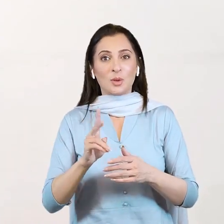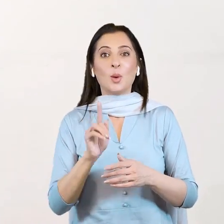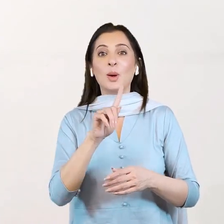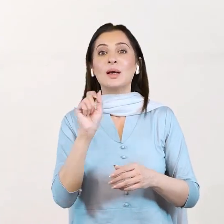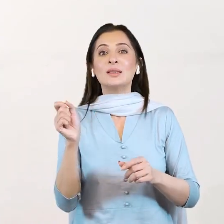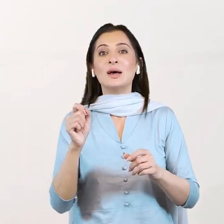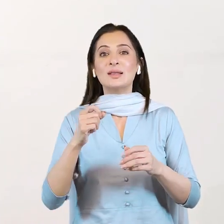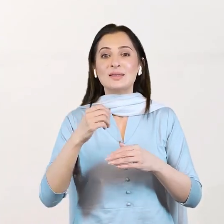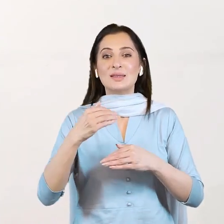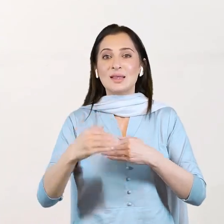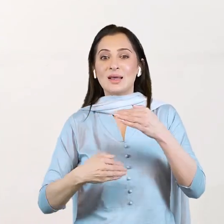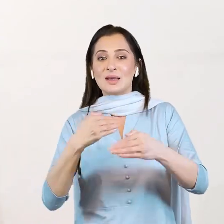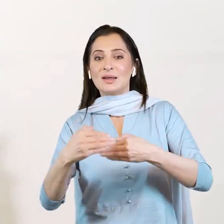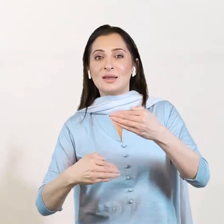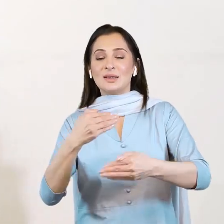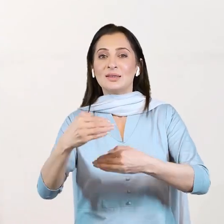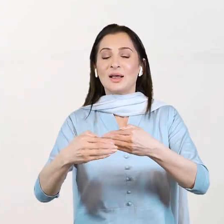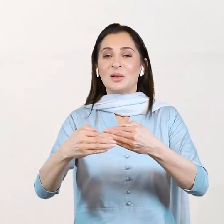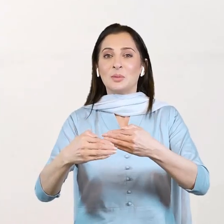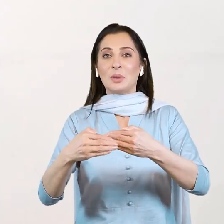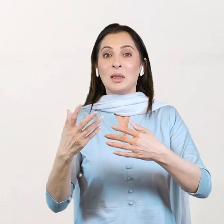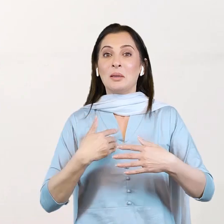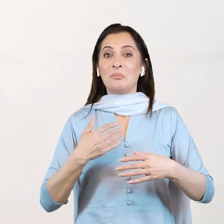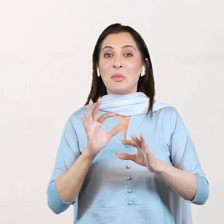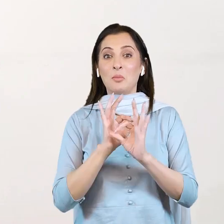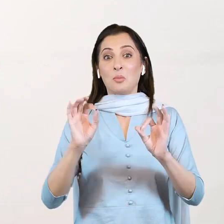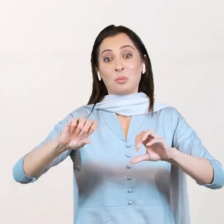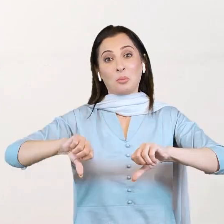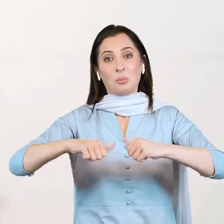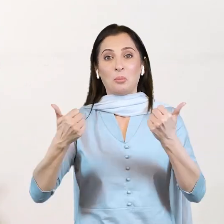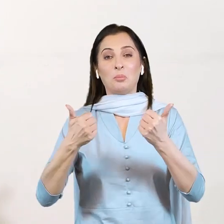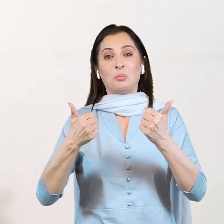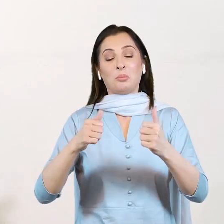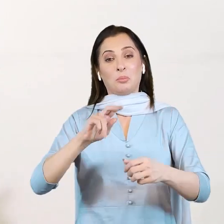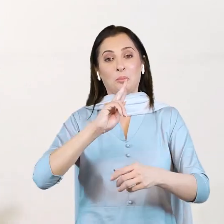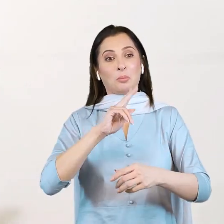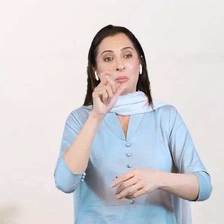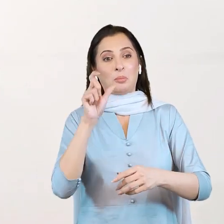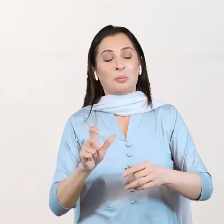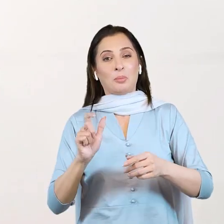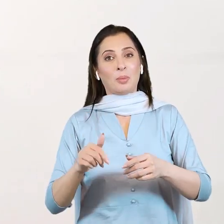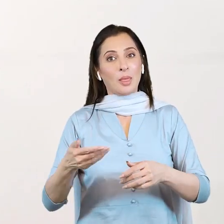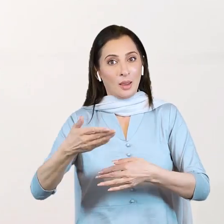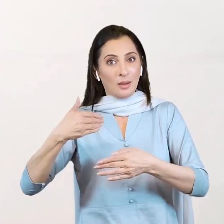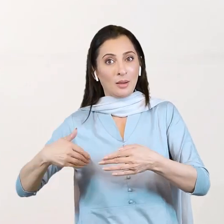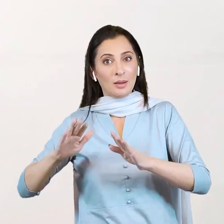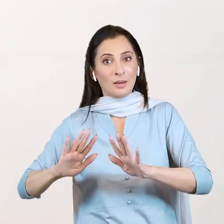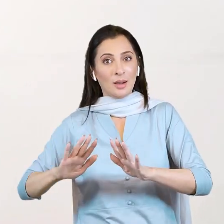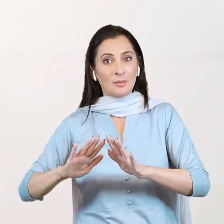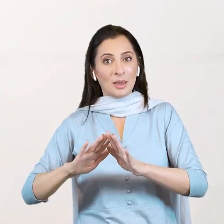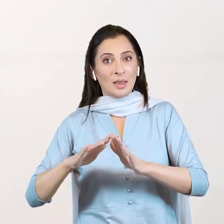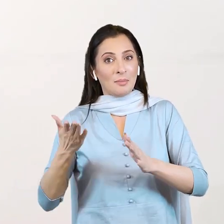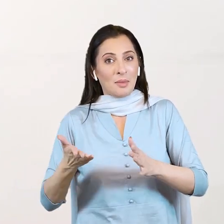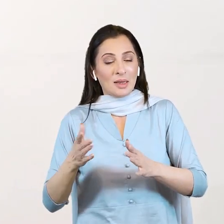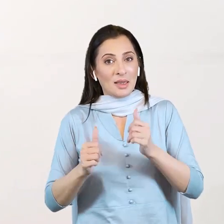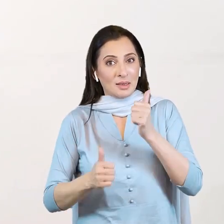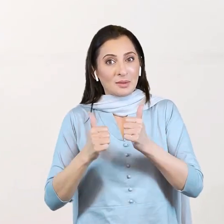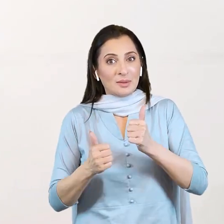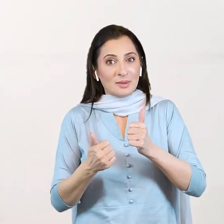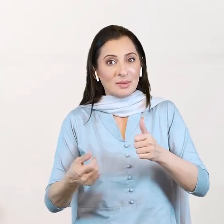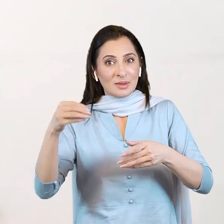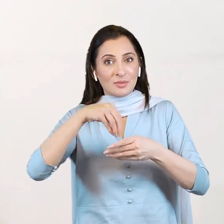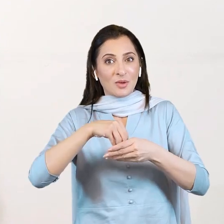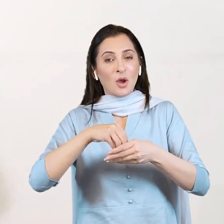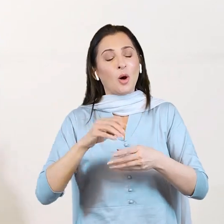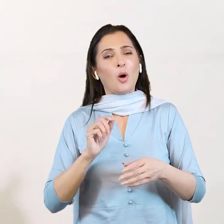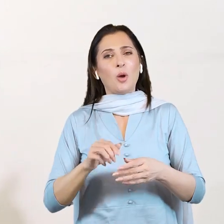recently, I was at a TEDx event and I spoke confidently about my journey as an author and as a public speaker.